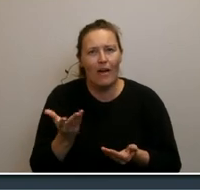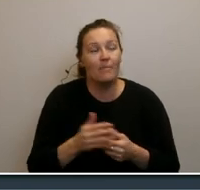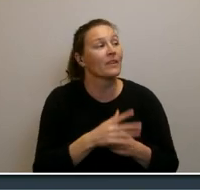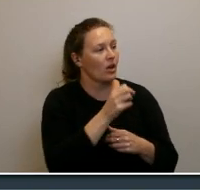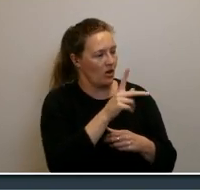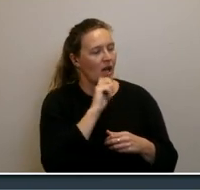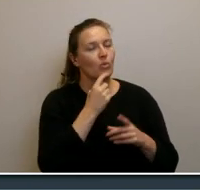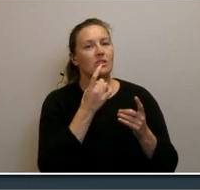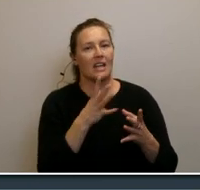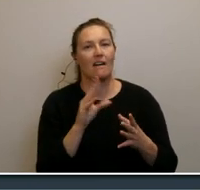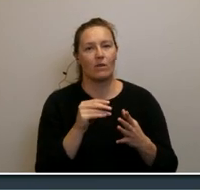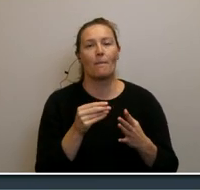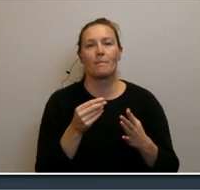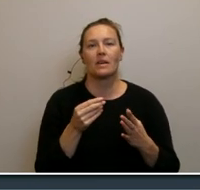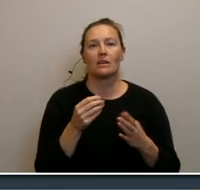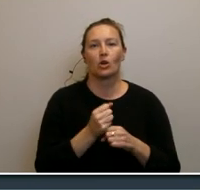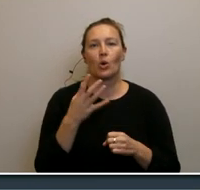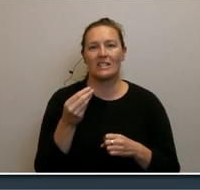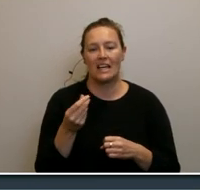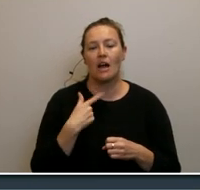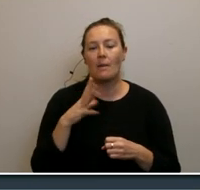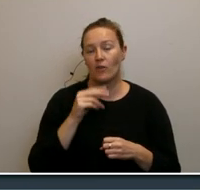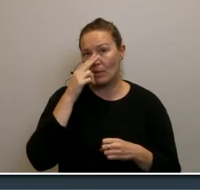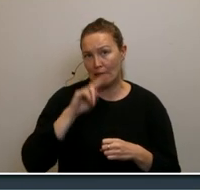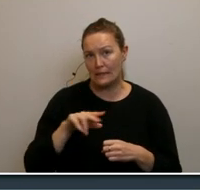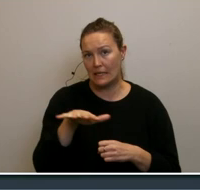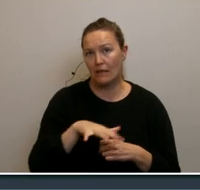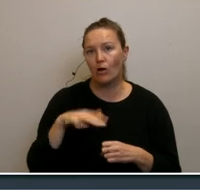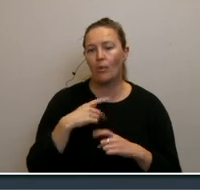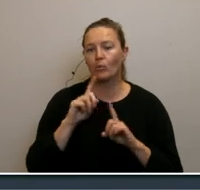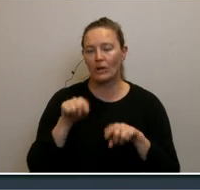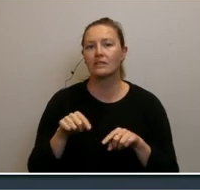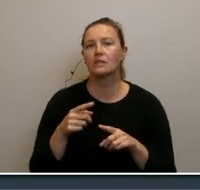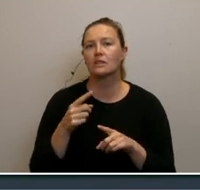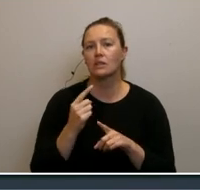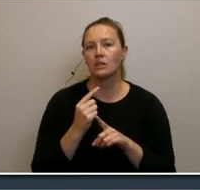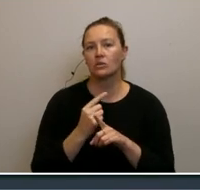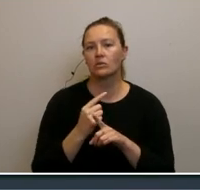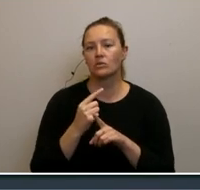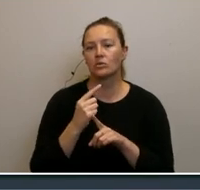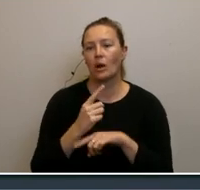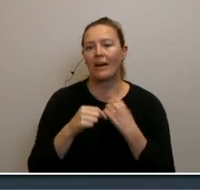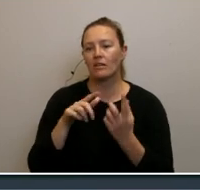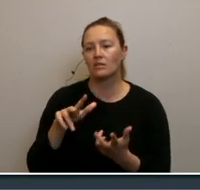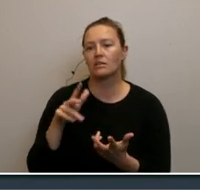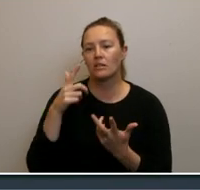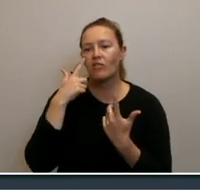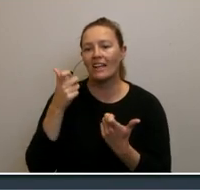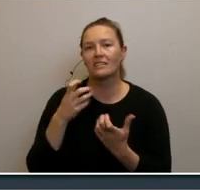with the golden sand. I come from the Nelson region. I've been down and spent time down there with regarding sourcing